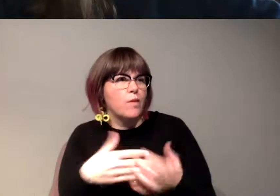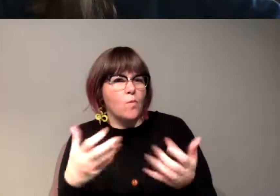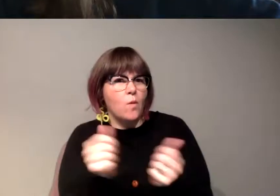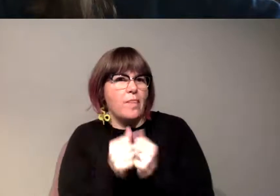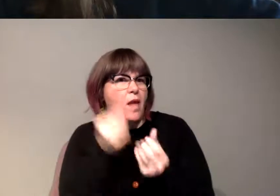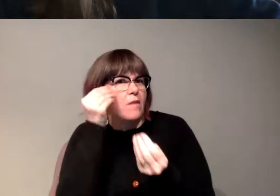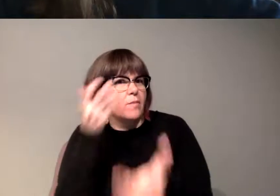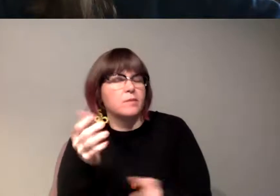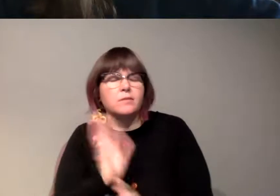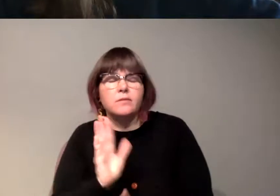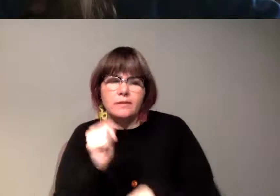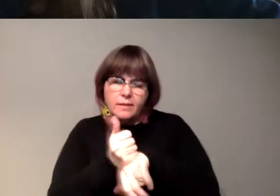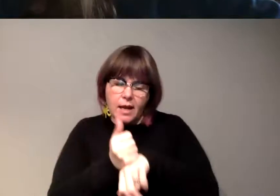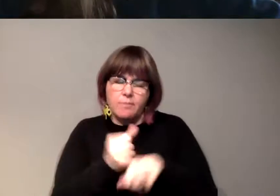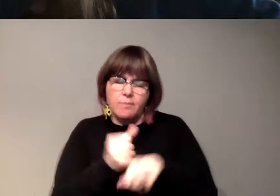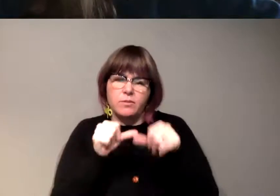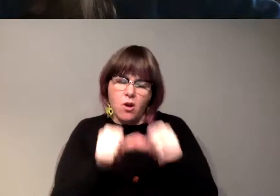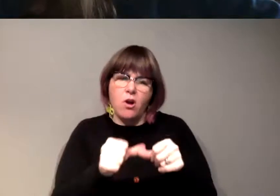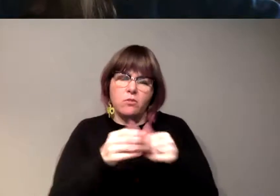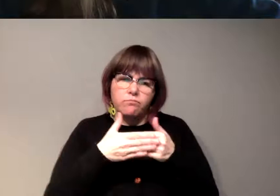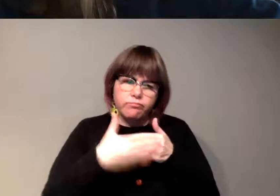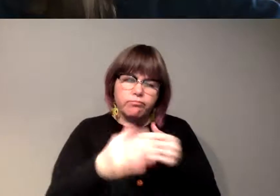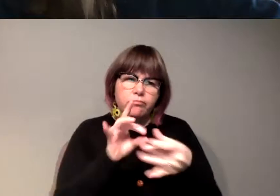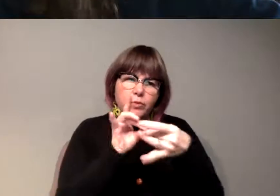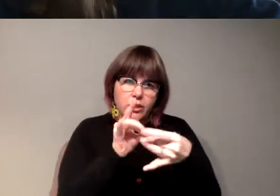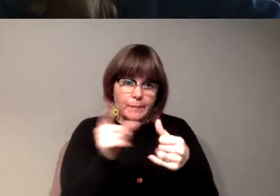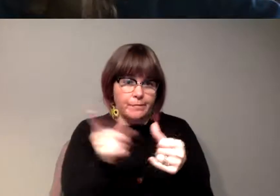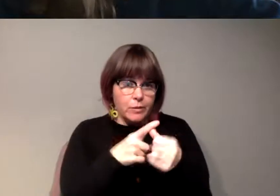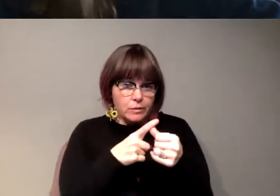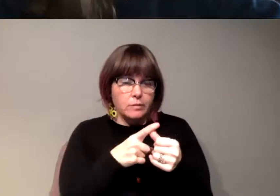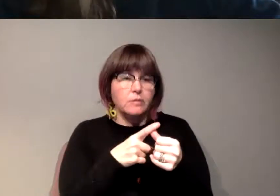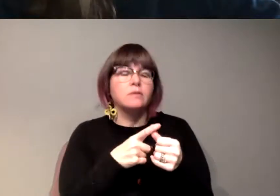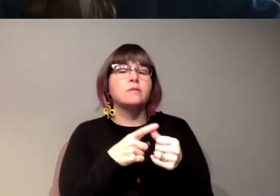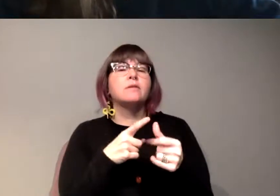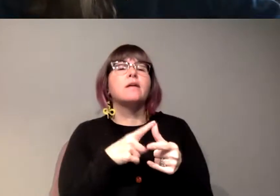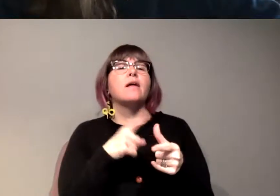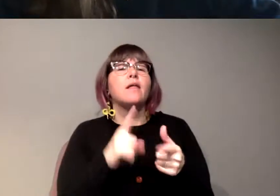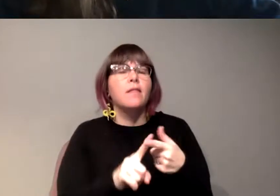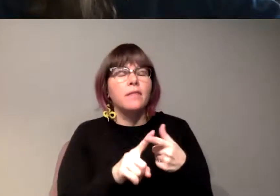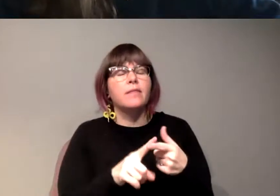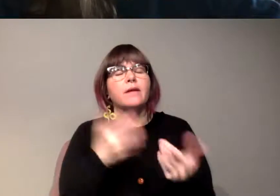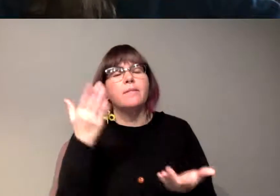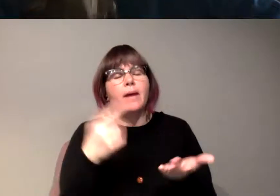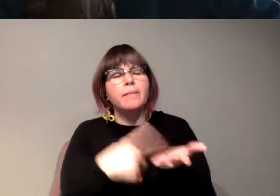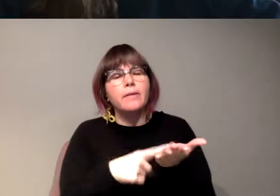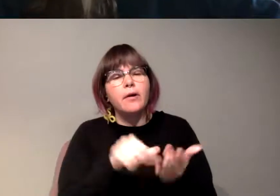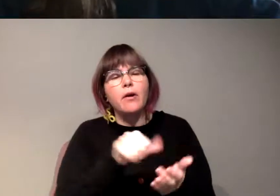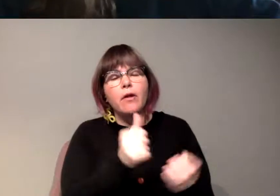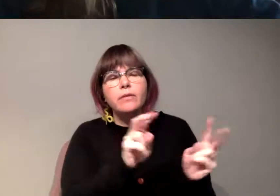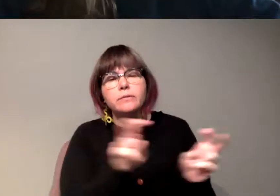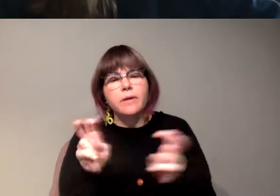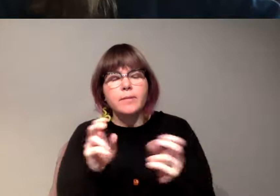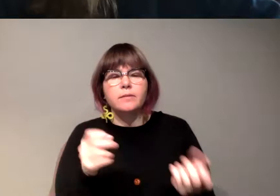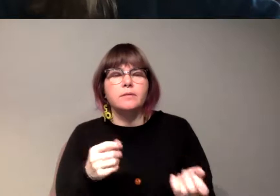idea is to establish long-term relationships first, and then maybe get into other issues. So with